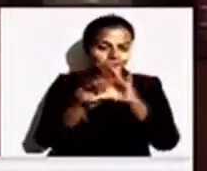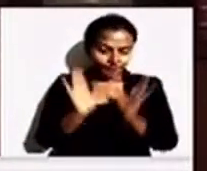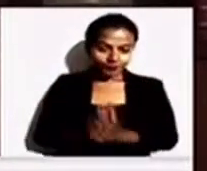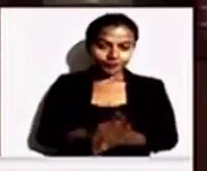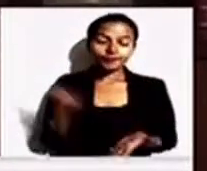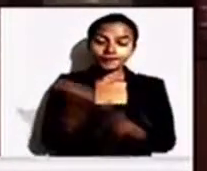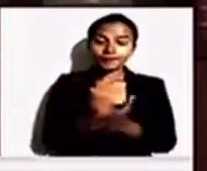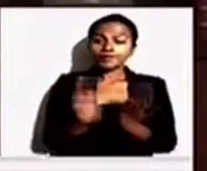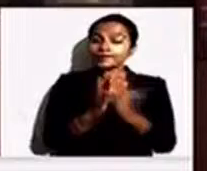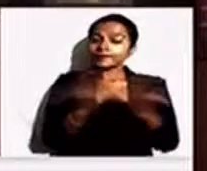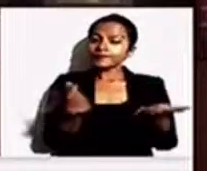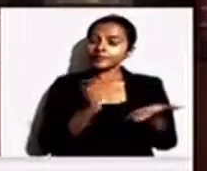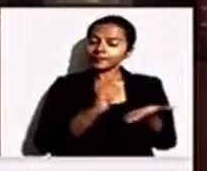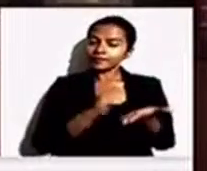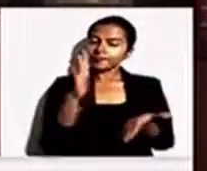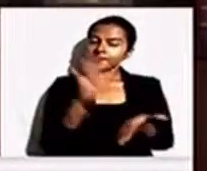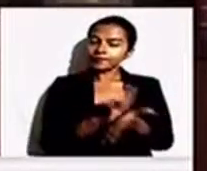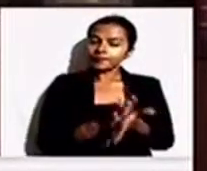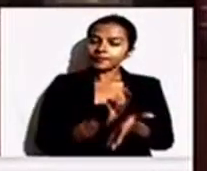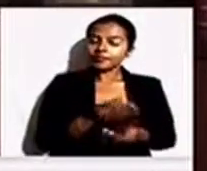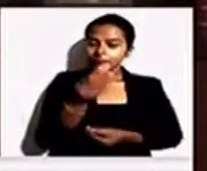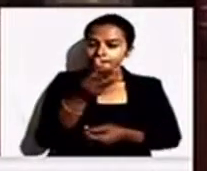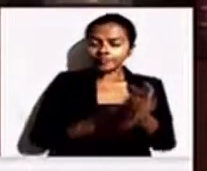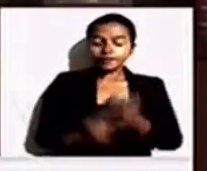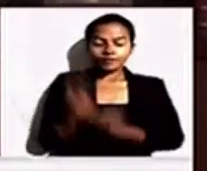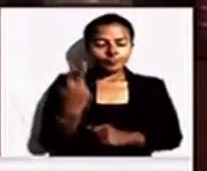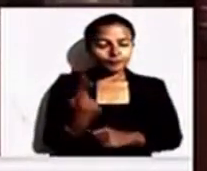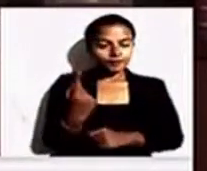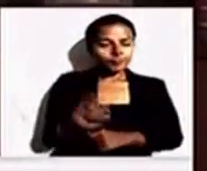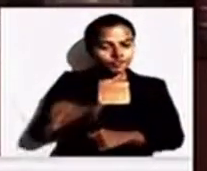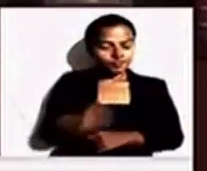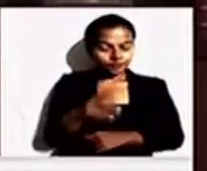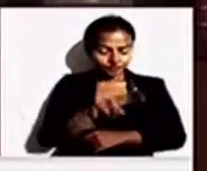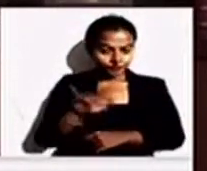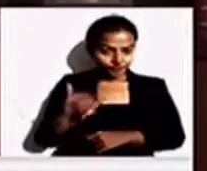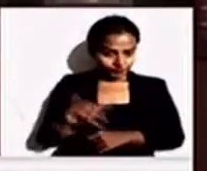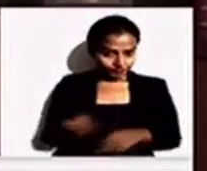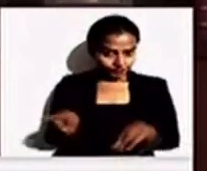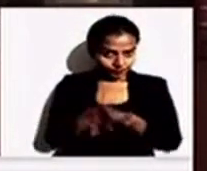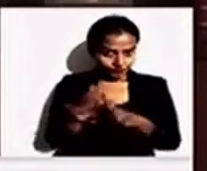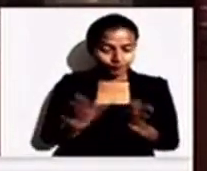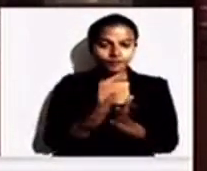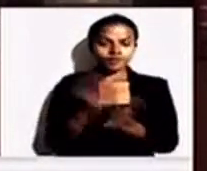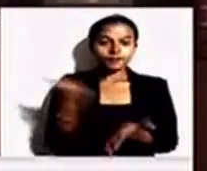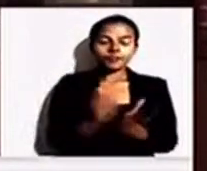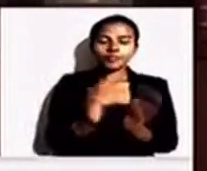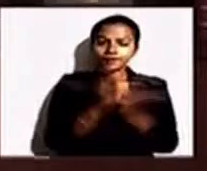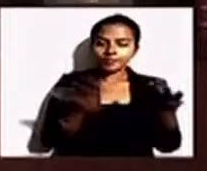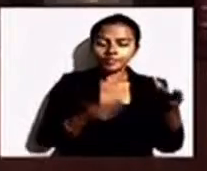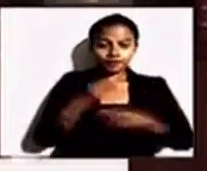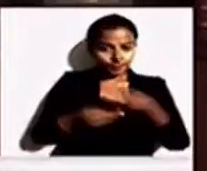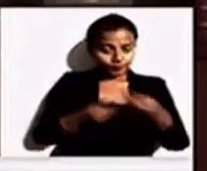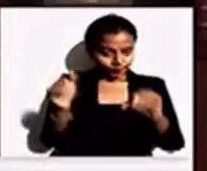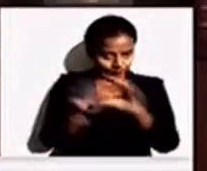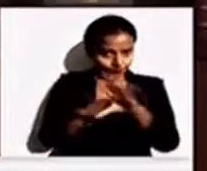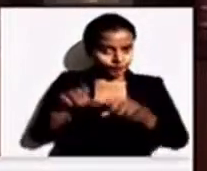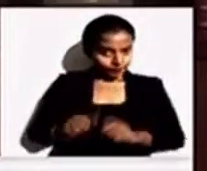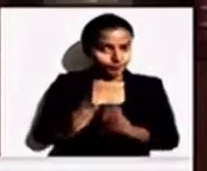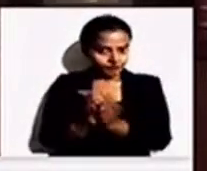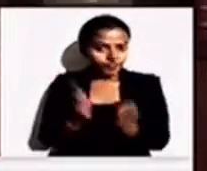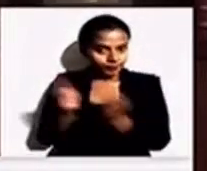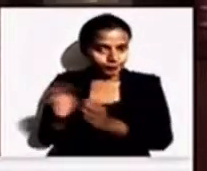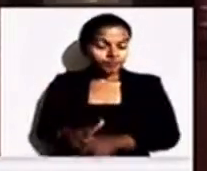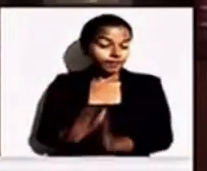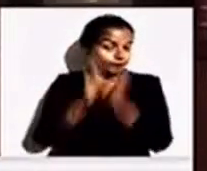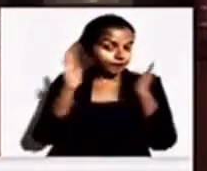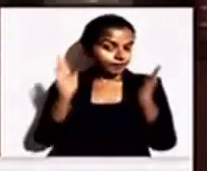since 1926. The Banker magazine is part of the Financial Times group, so that's the most sought after